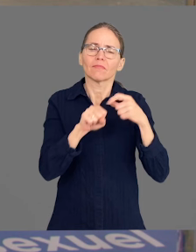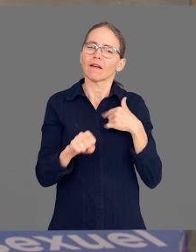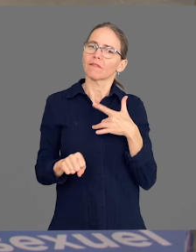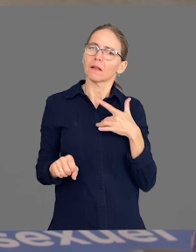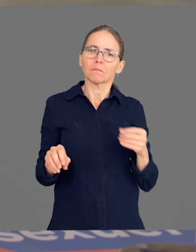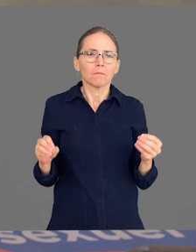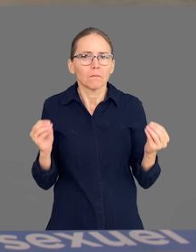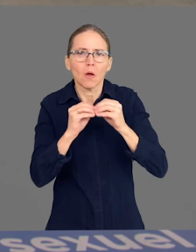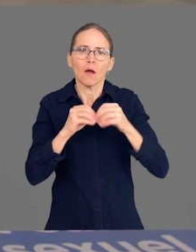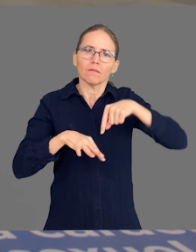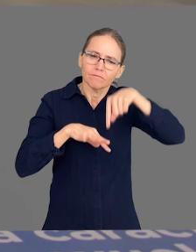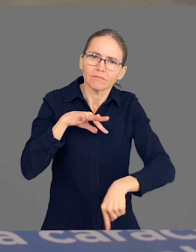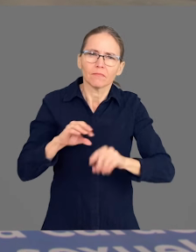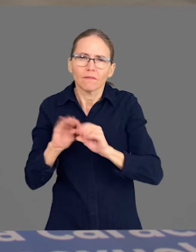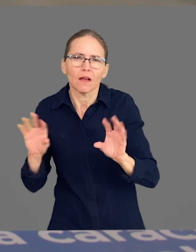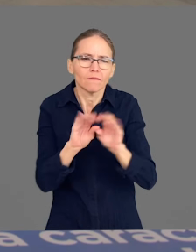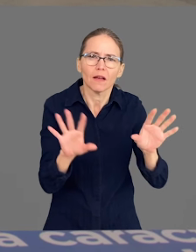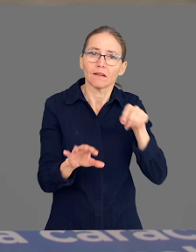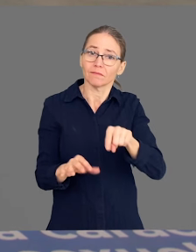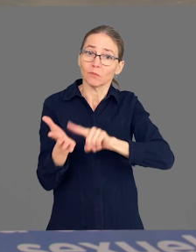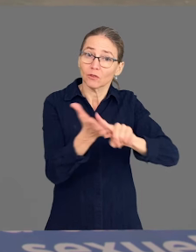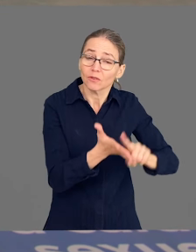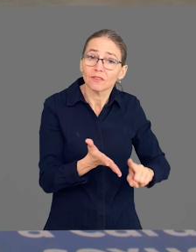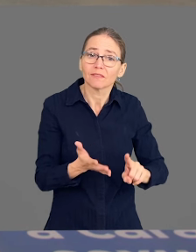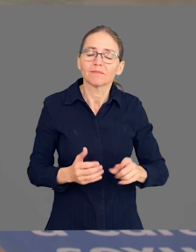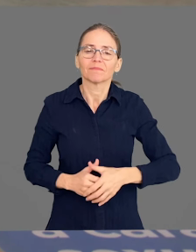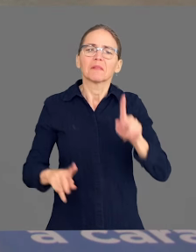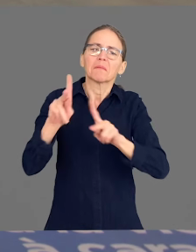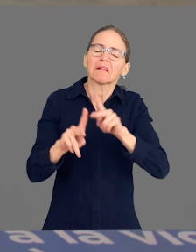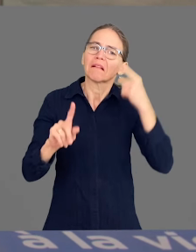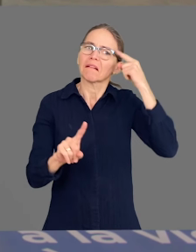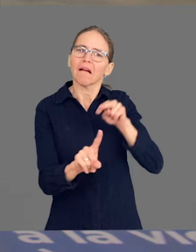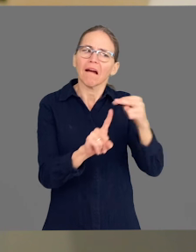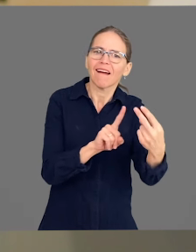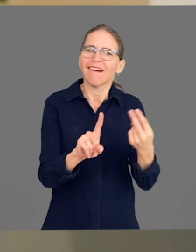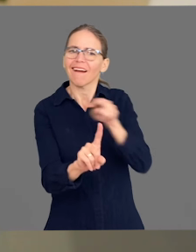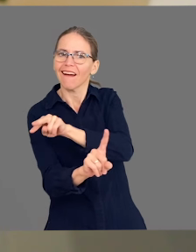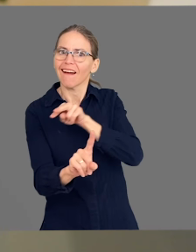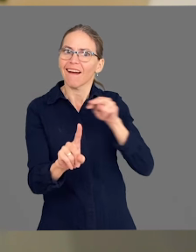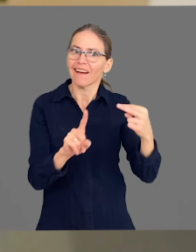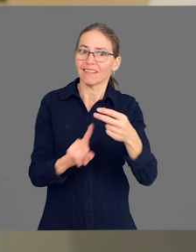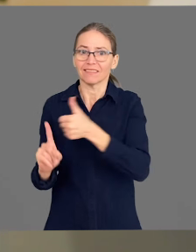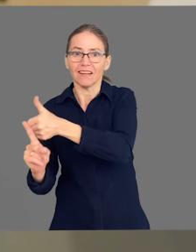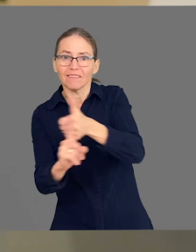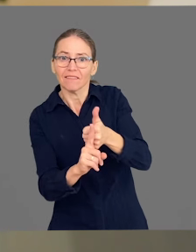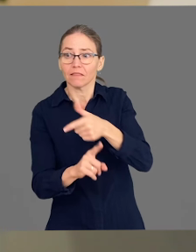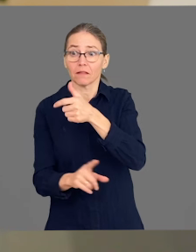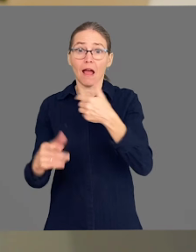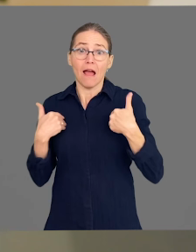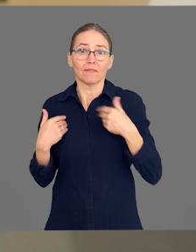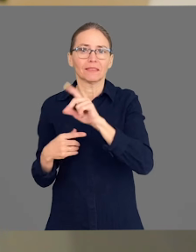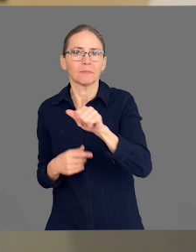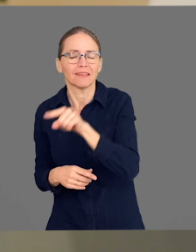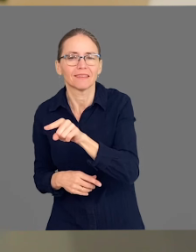richer and opens a lot more opportunities to think about things differently. The next steps that Natalie and